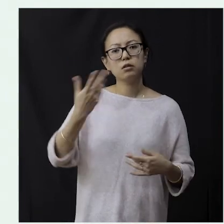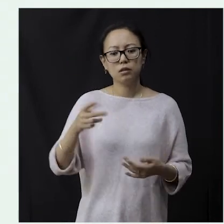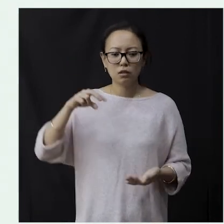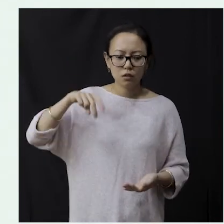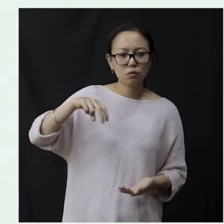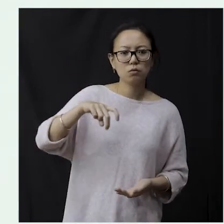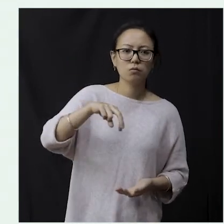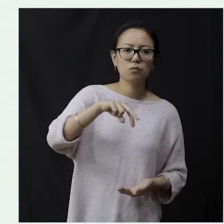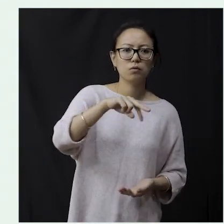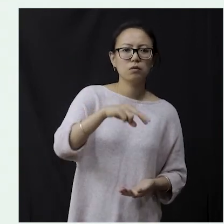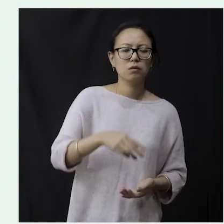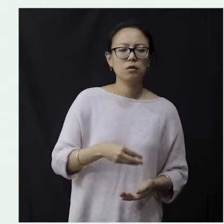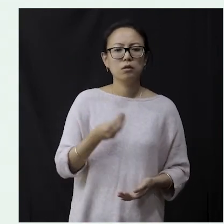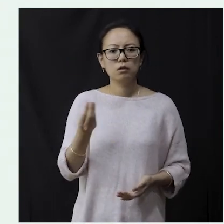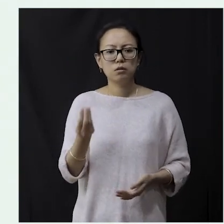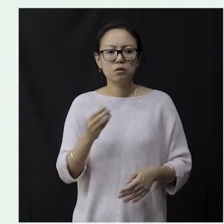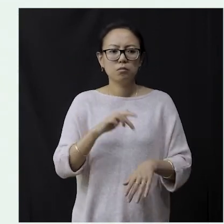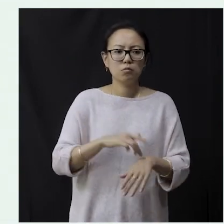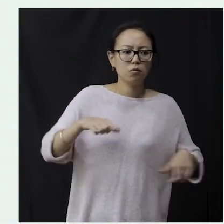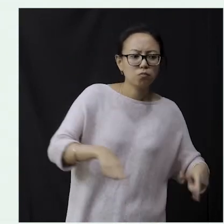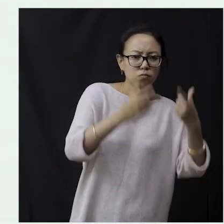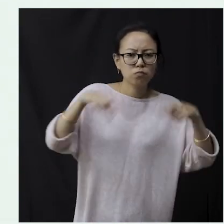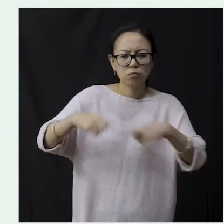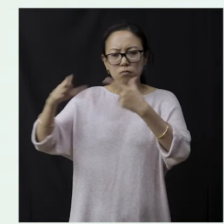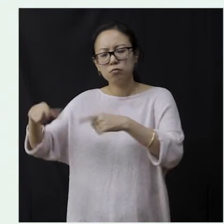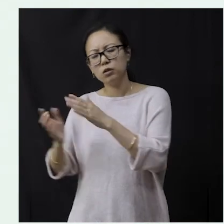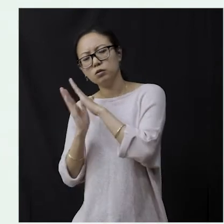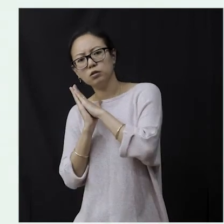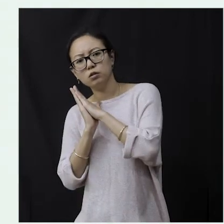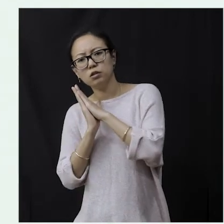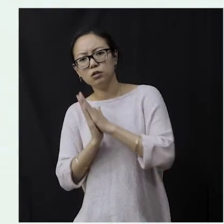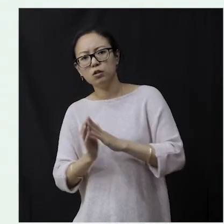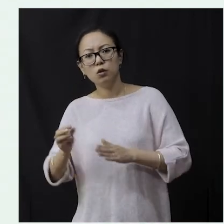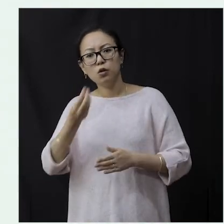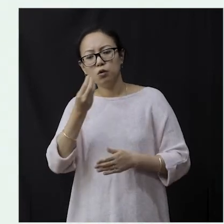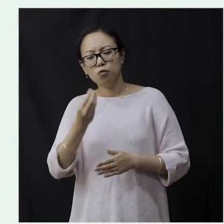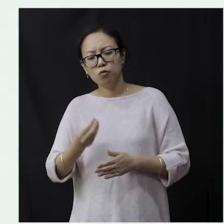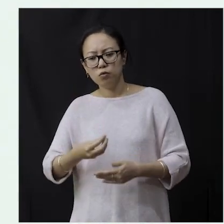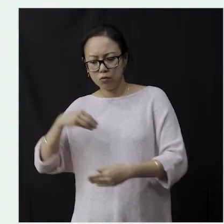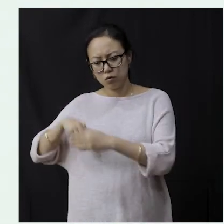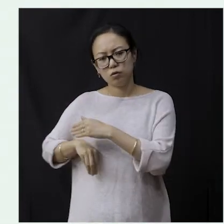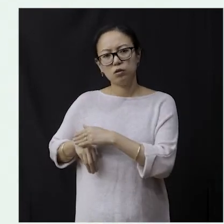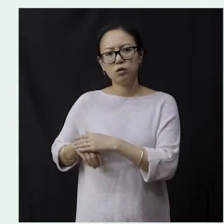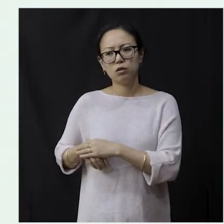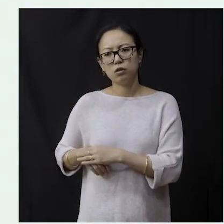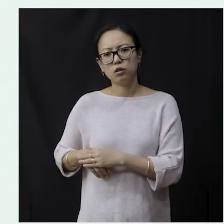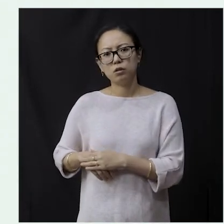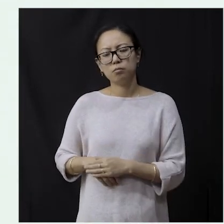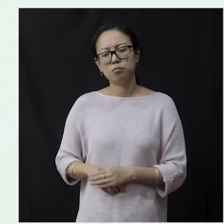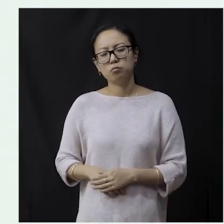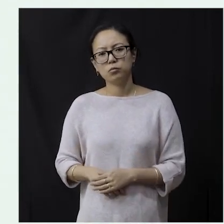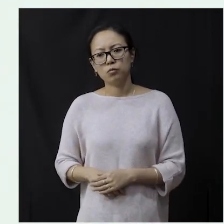they used to sleep in the jungle, and then they even carry their food because they will be